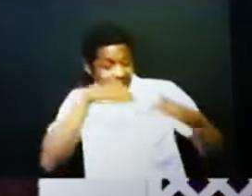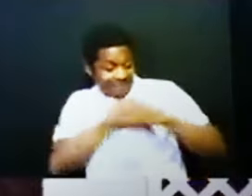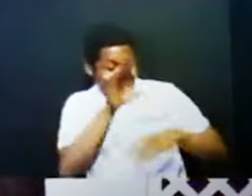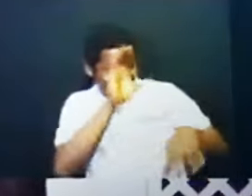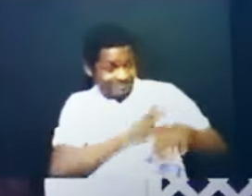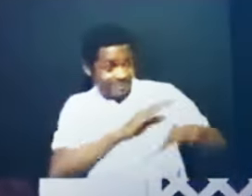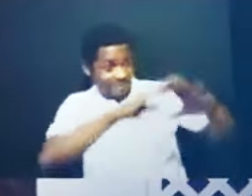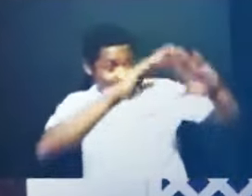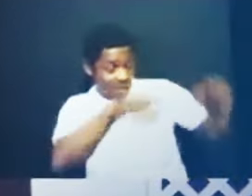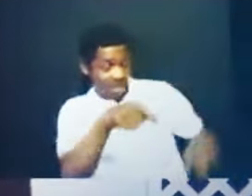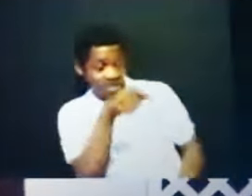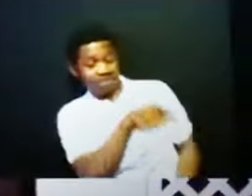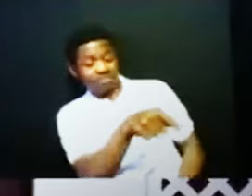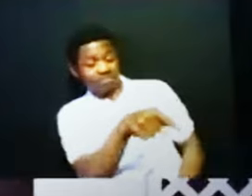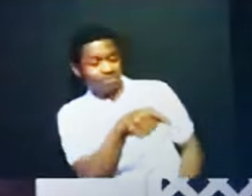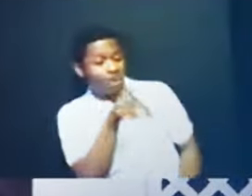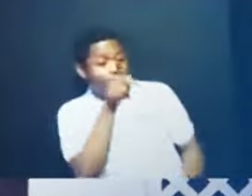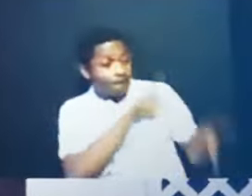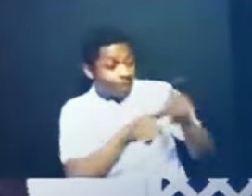So be